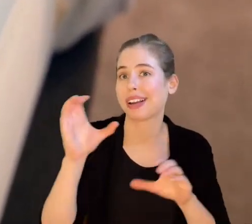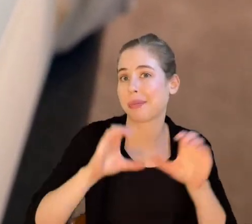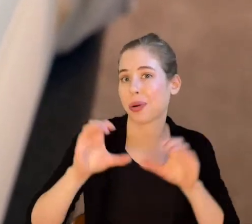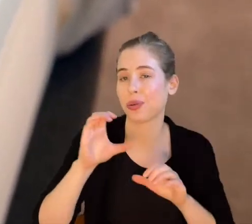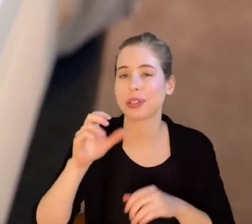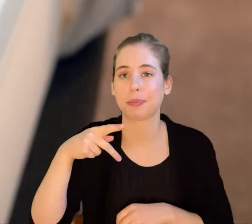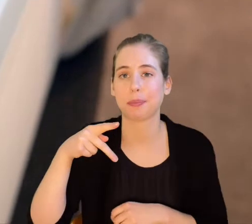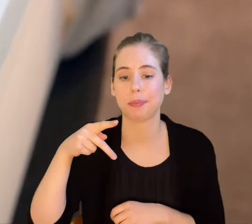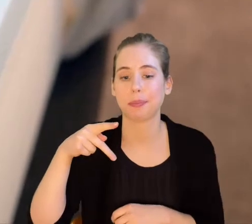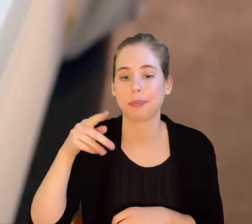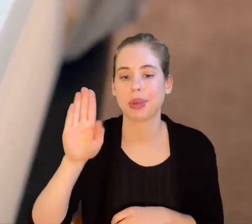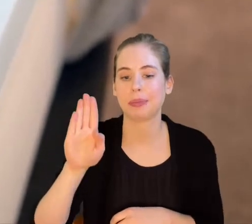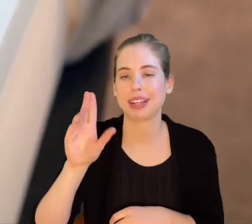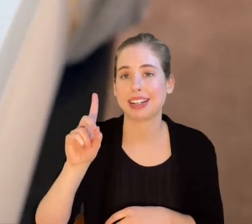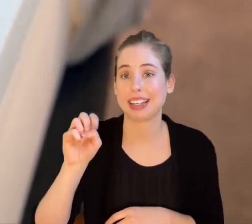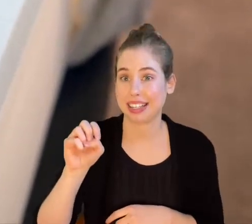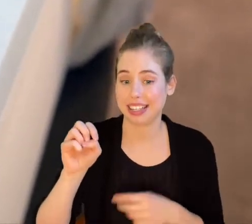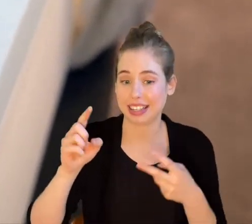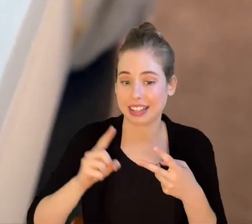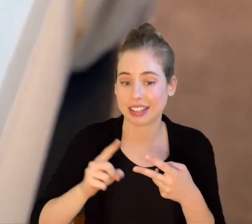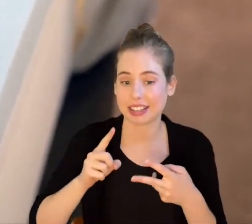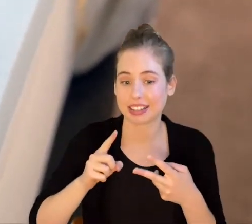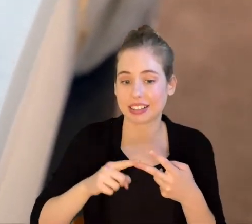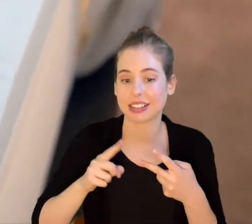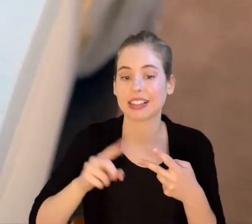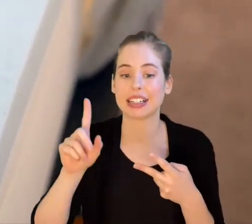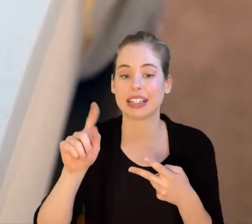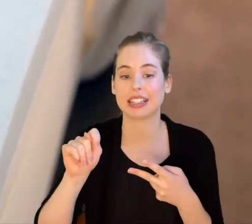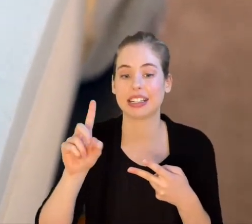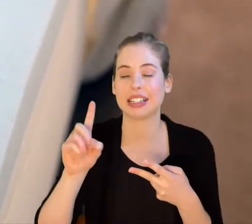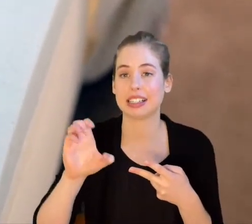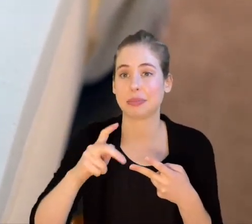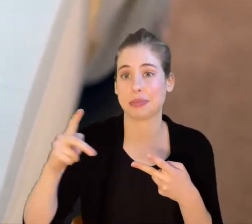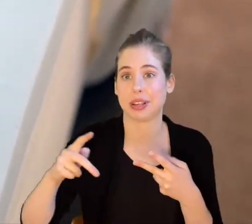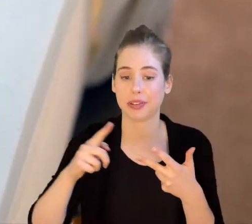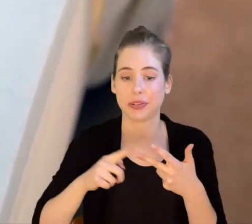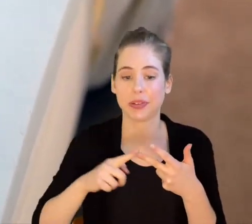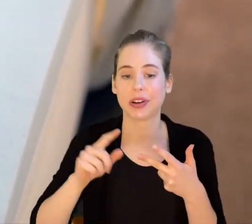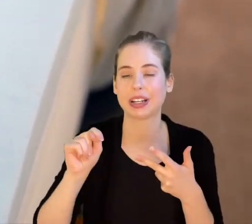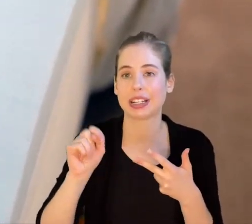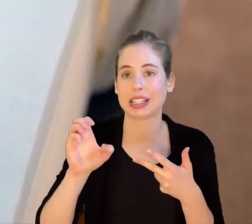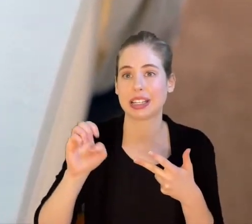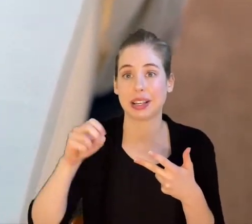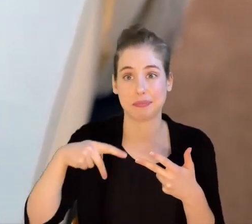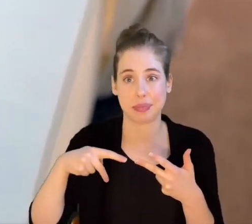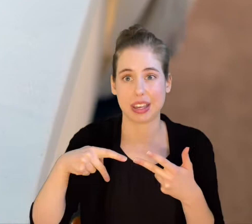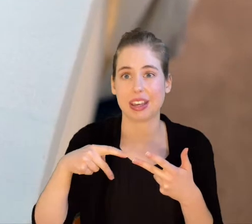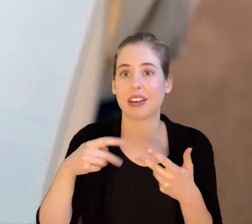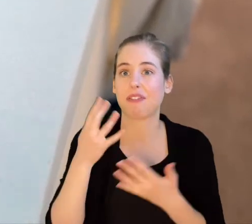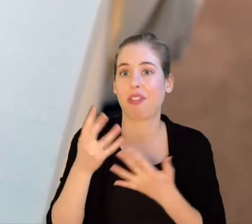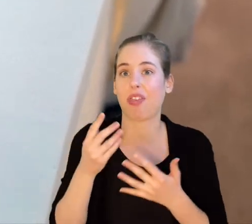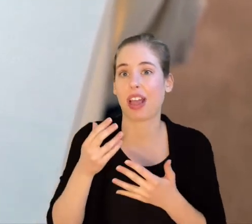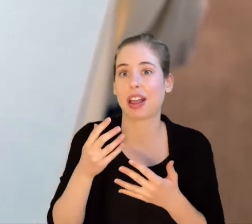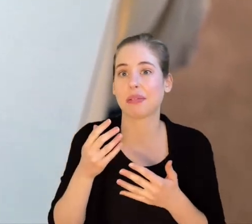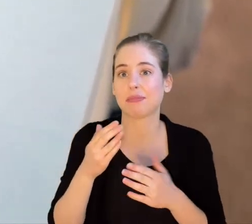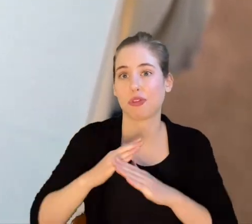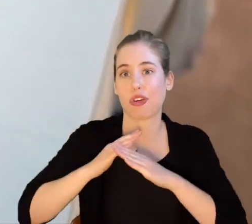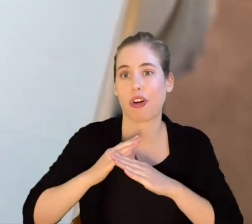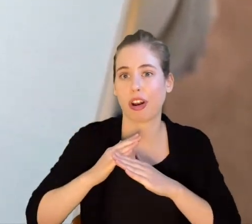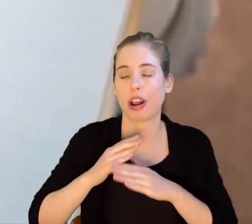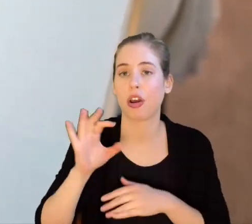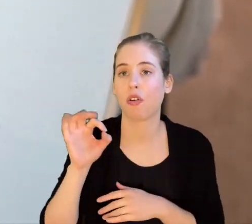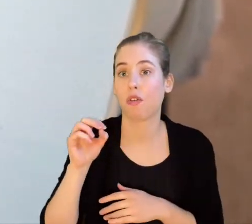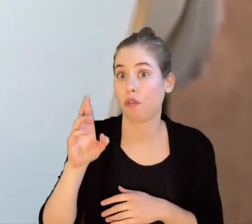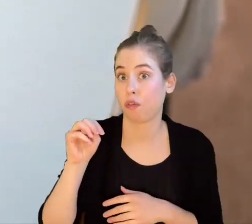T-D-C-P-P's, or T-C-E-P flame retardants. Formaldehyde, mercury, lead, or